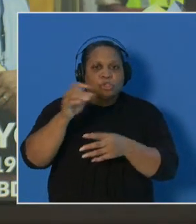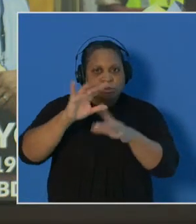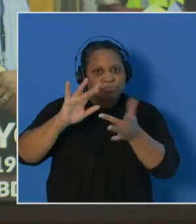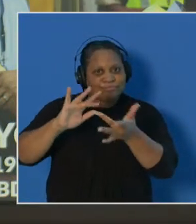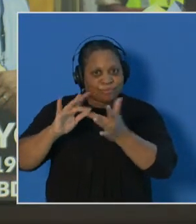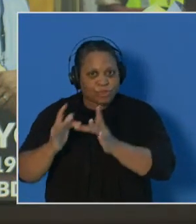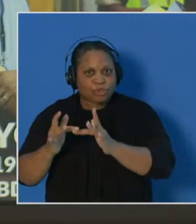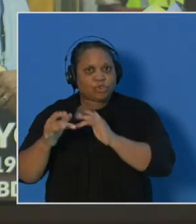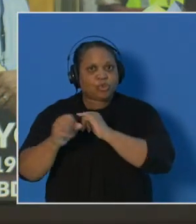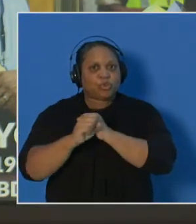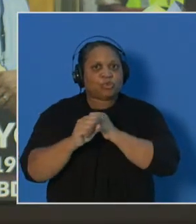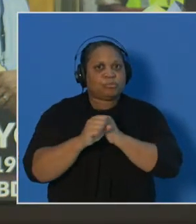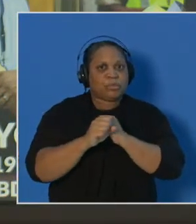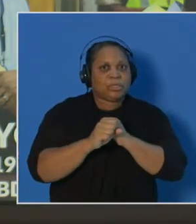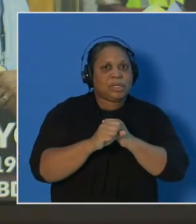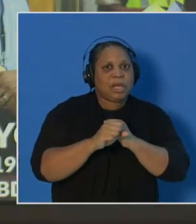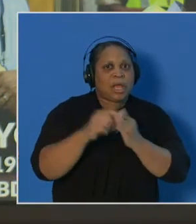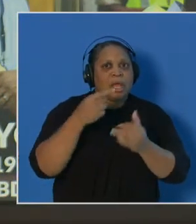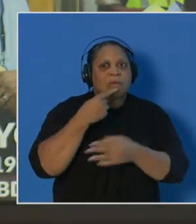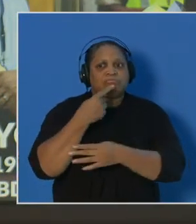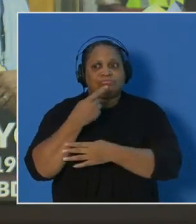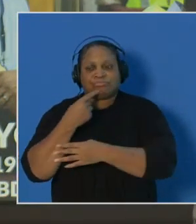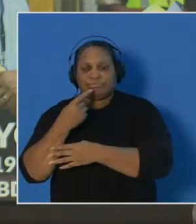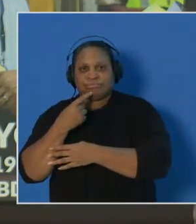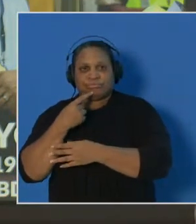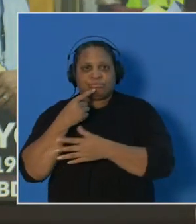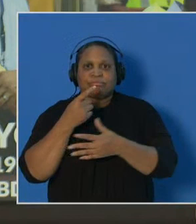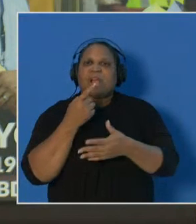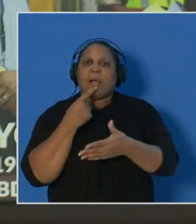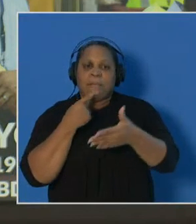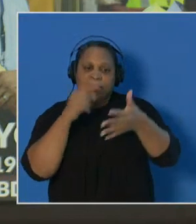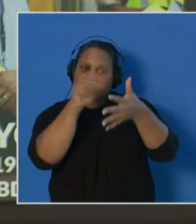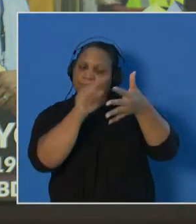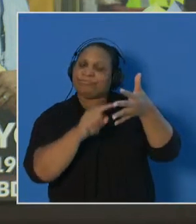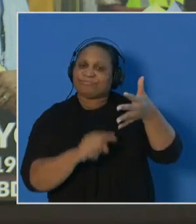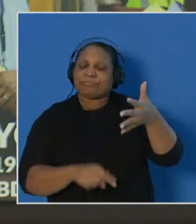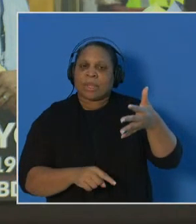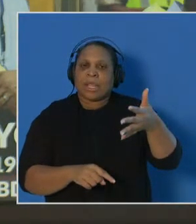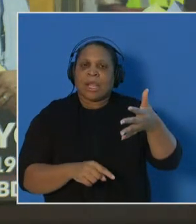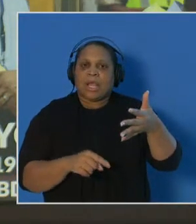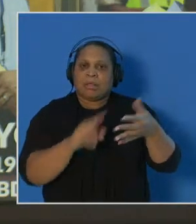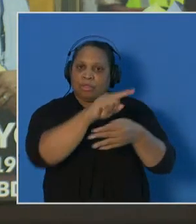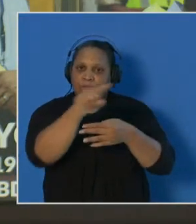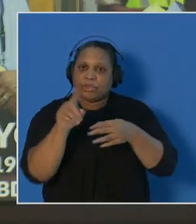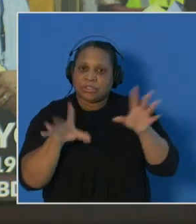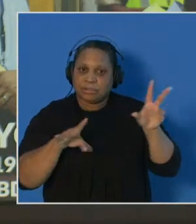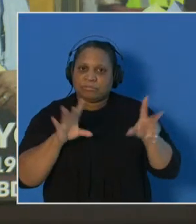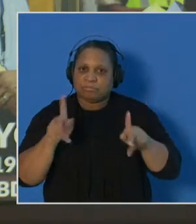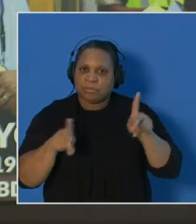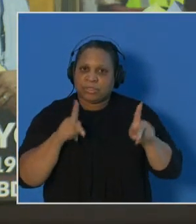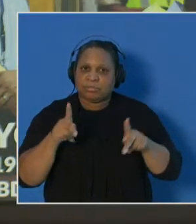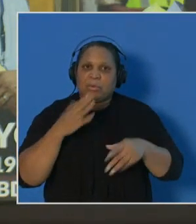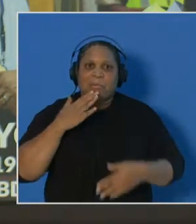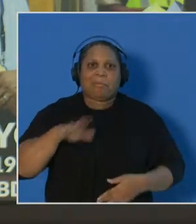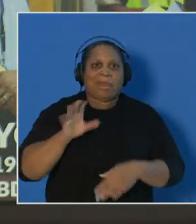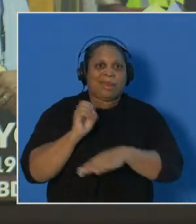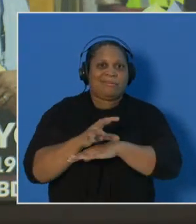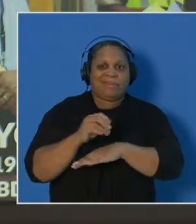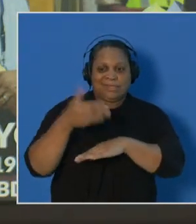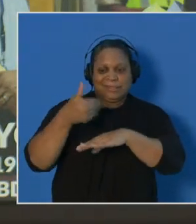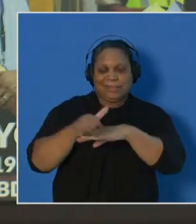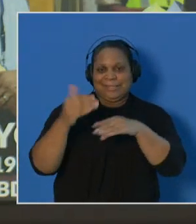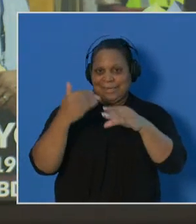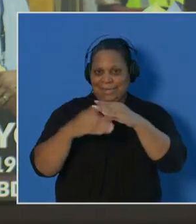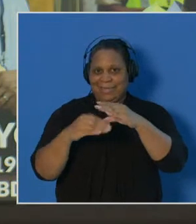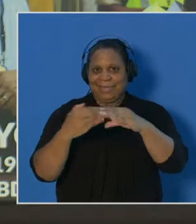providing commentary through the local media. Some persons have even taken upon bad advice, to emailing their members